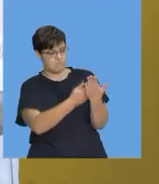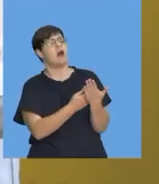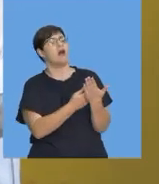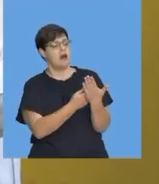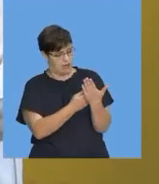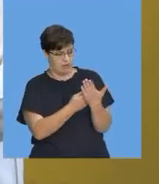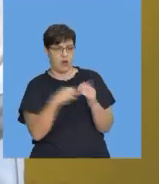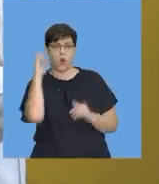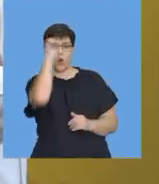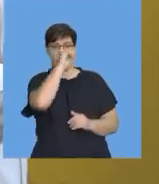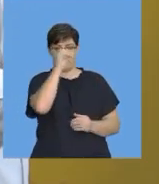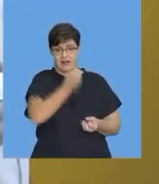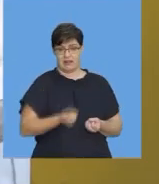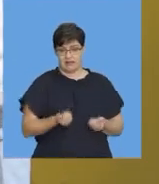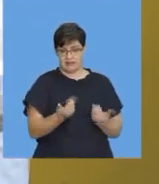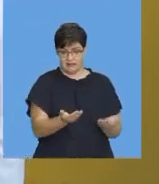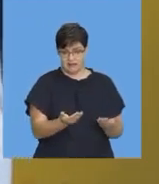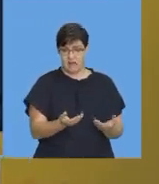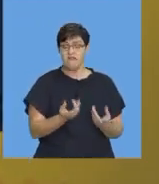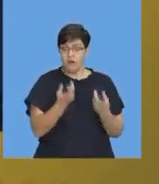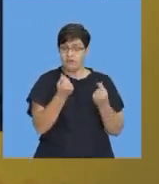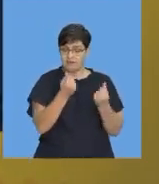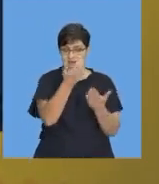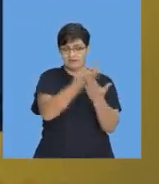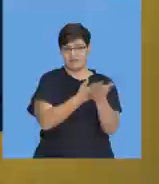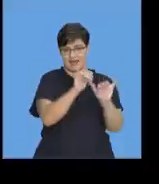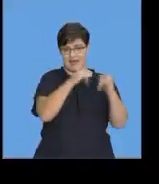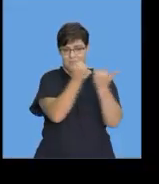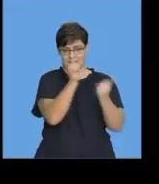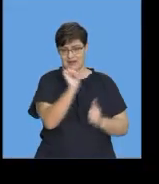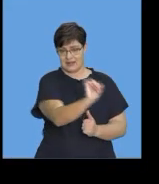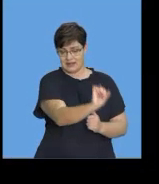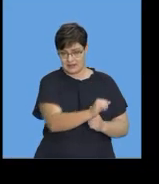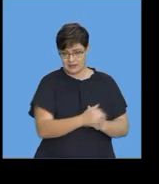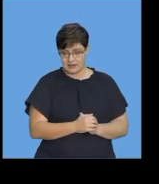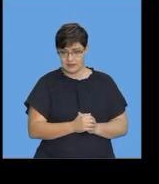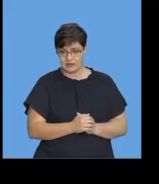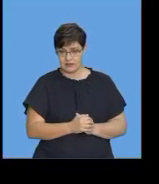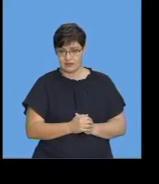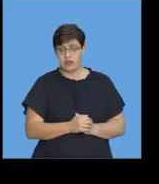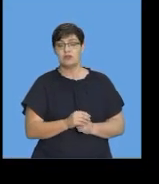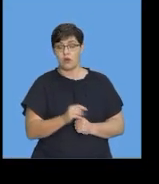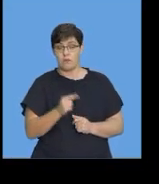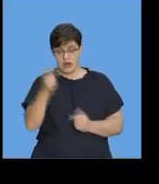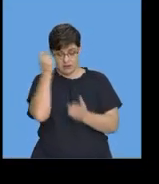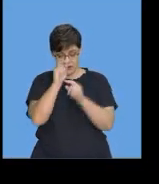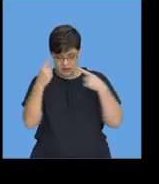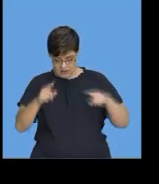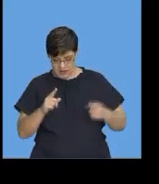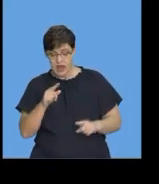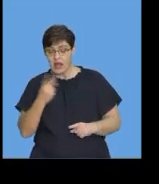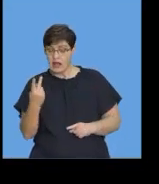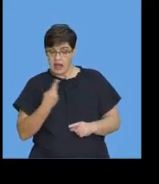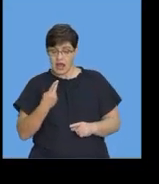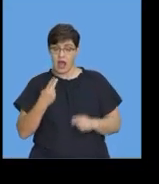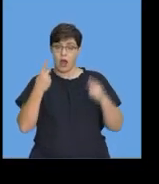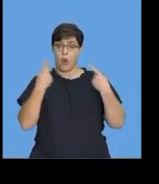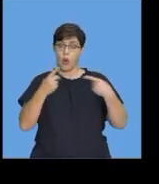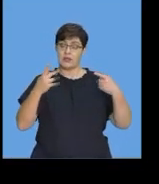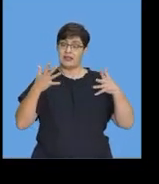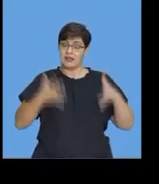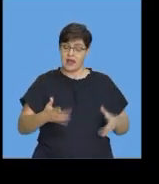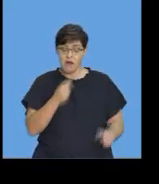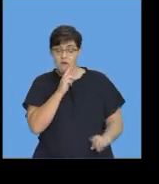financial statements of a company. So they will inform the shareholders, right? Who